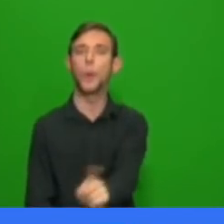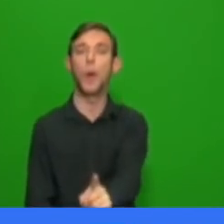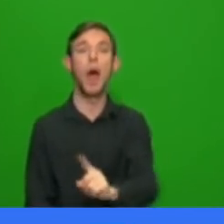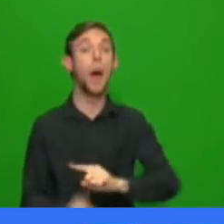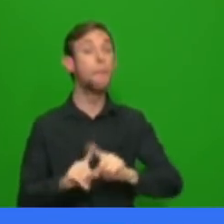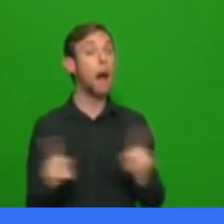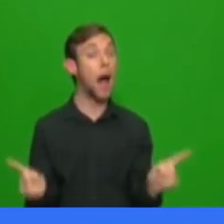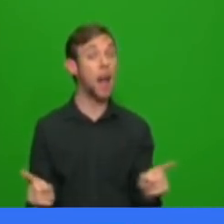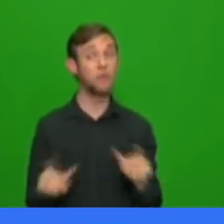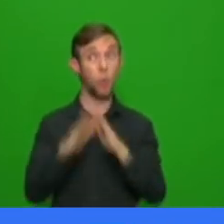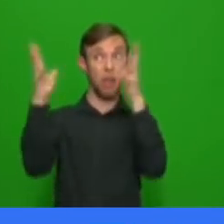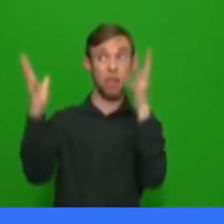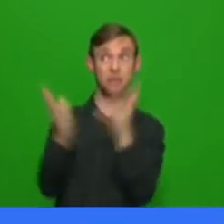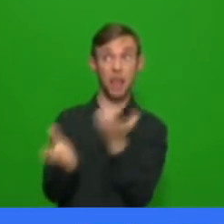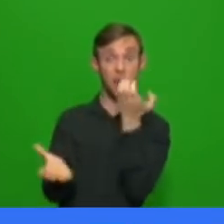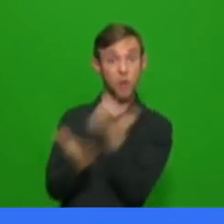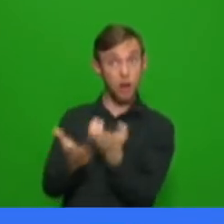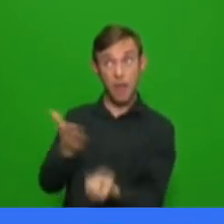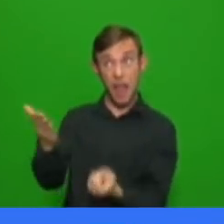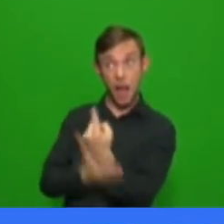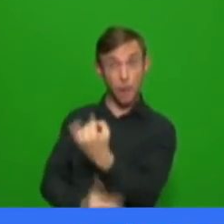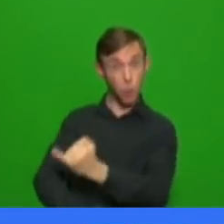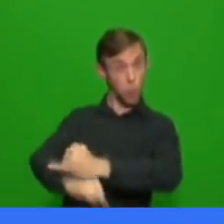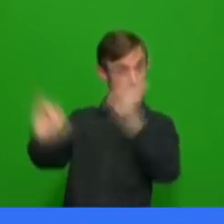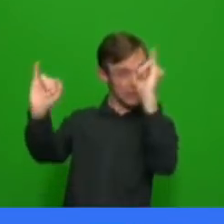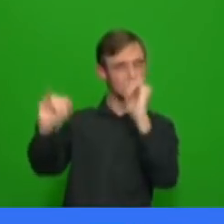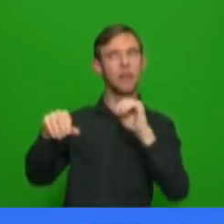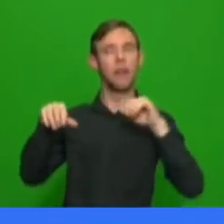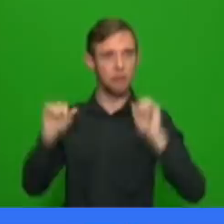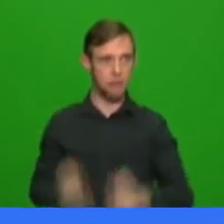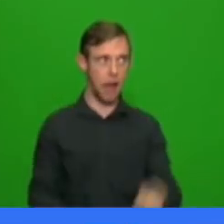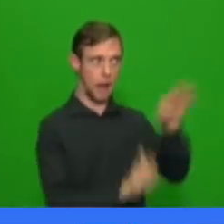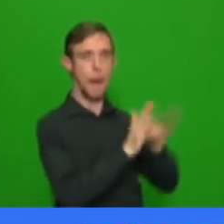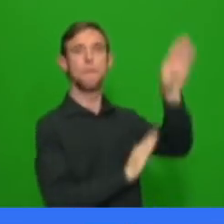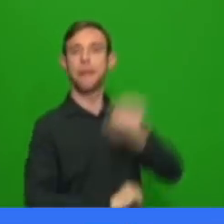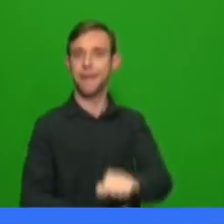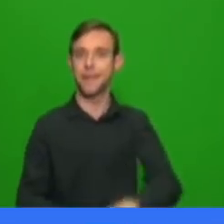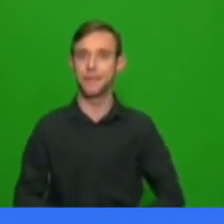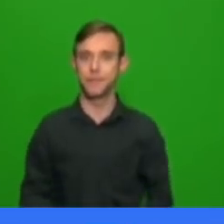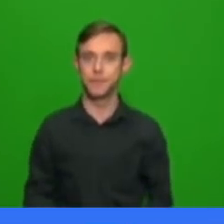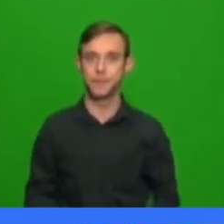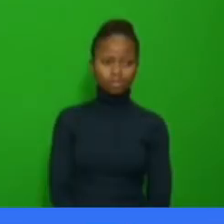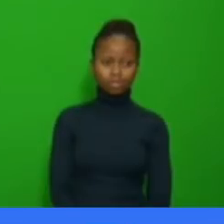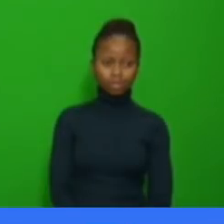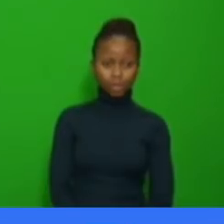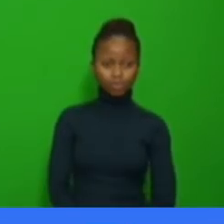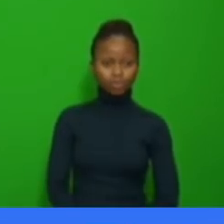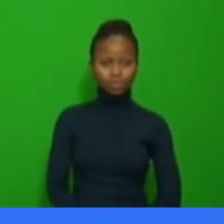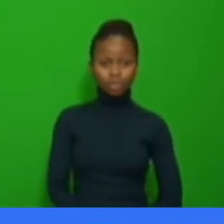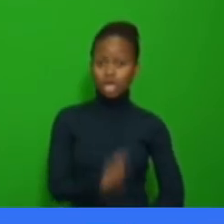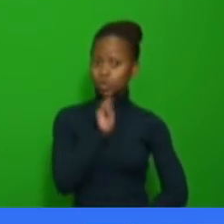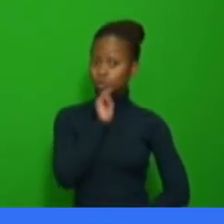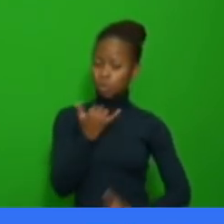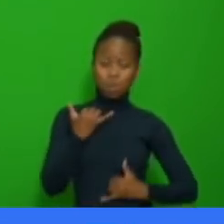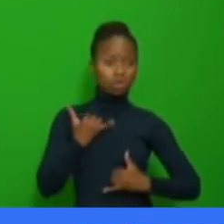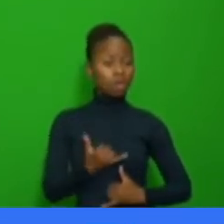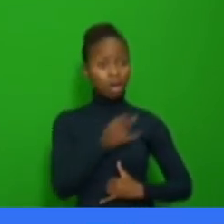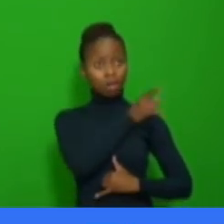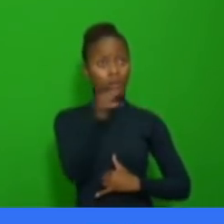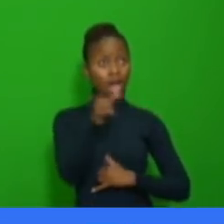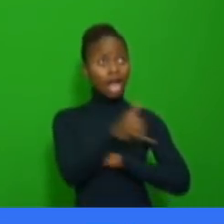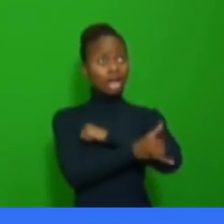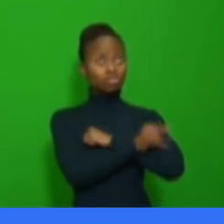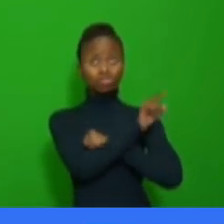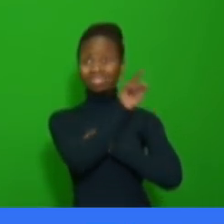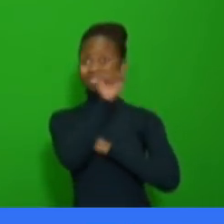of financial conditions should not be underestimated. The performance of emerging market currencies